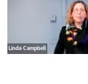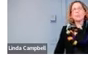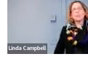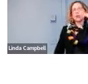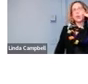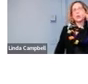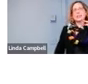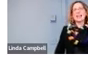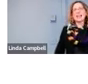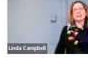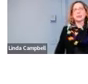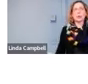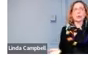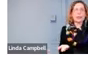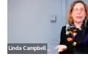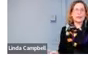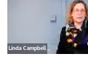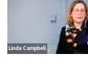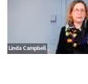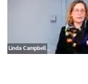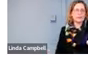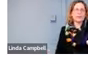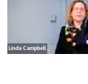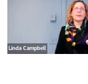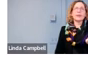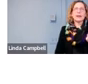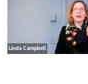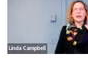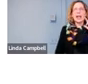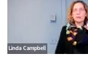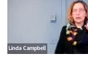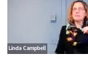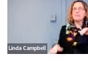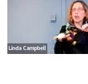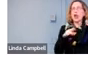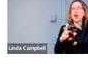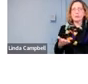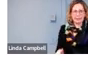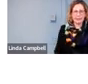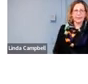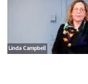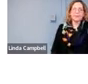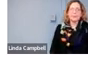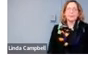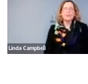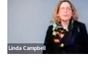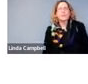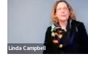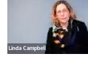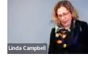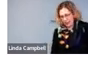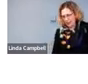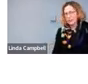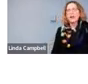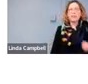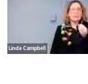So alewife at the top, and here we know it as Gaspro. And then lamprey, that's very common here as